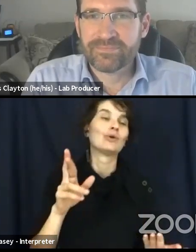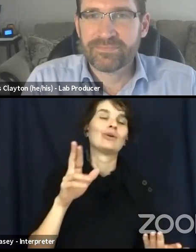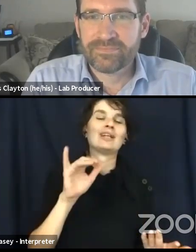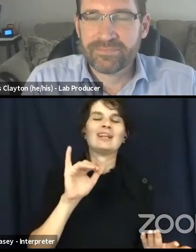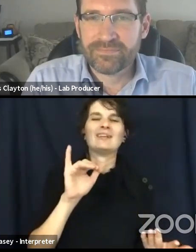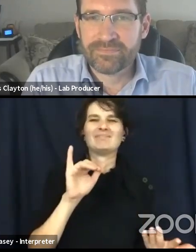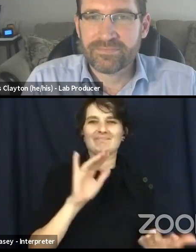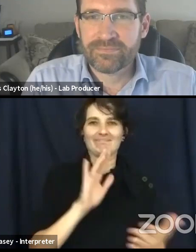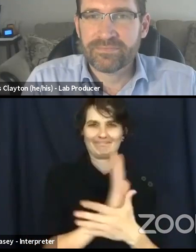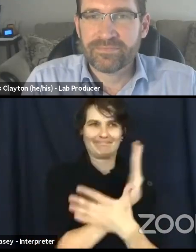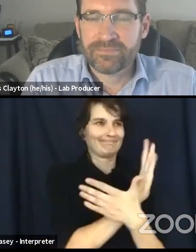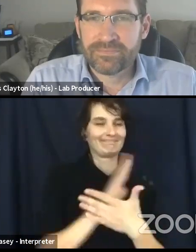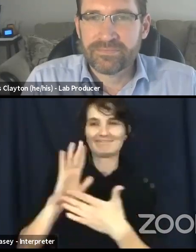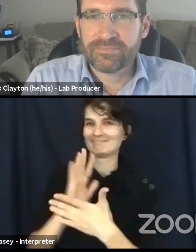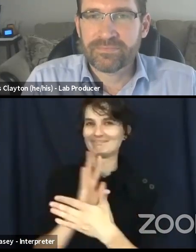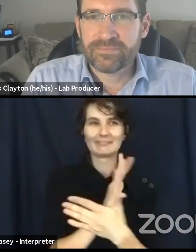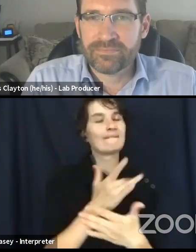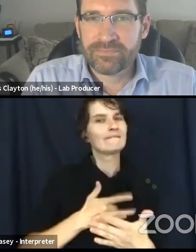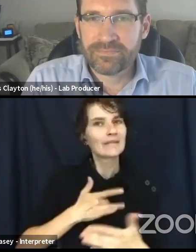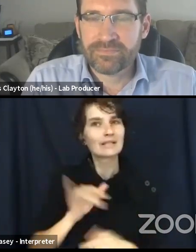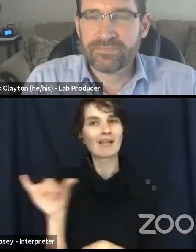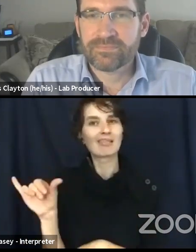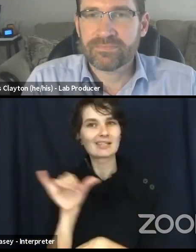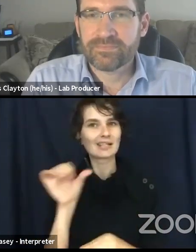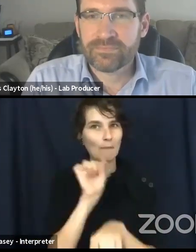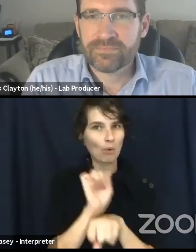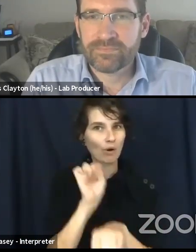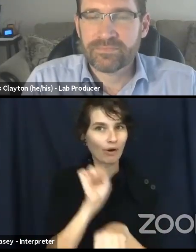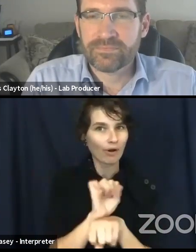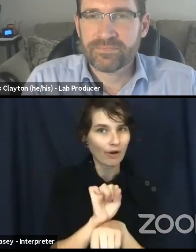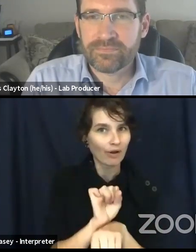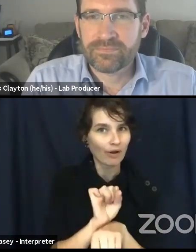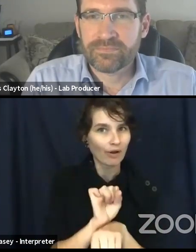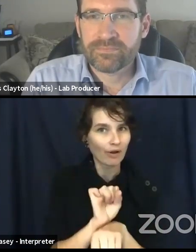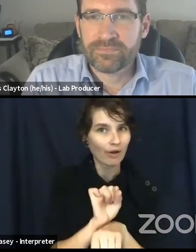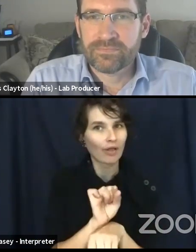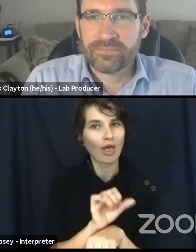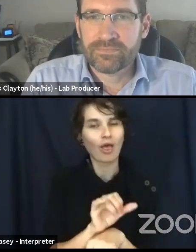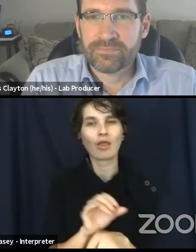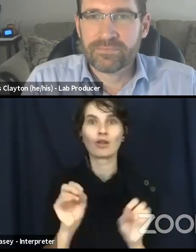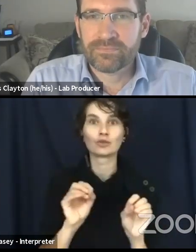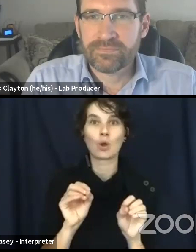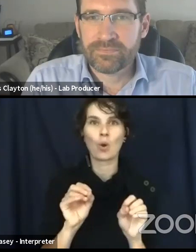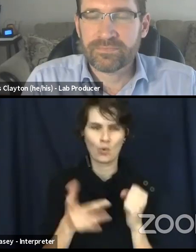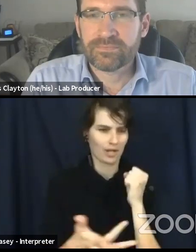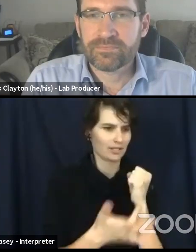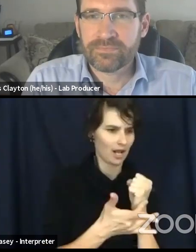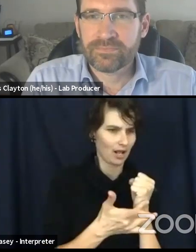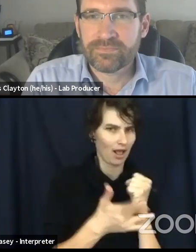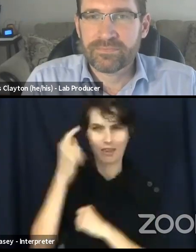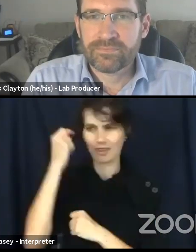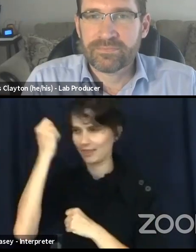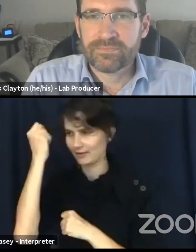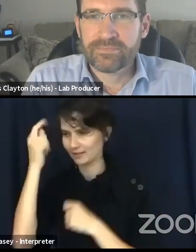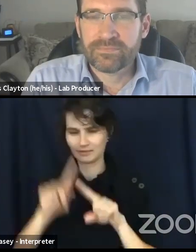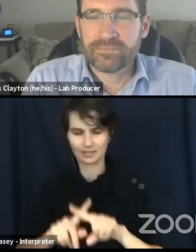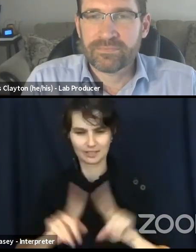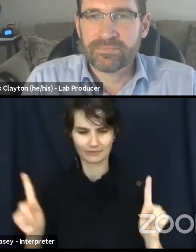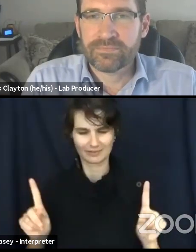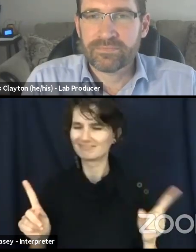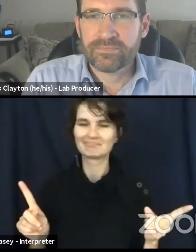the same labor and the same thing in a way. And if there's like no like tech part and the theory part. And